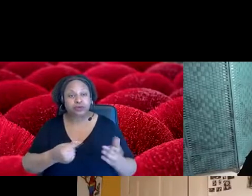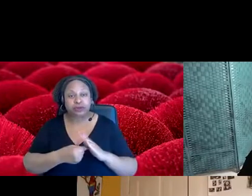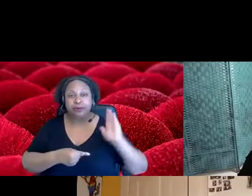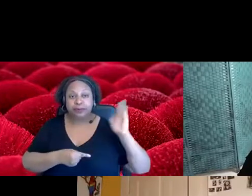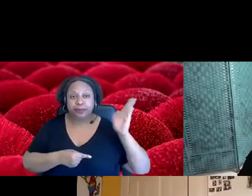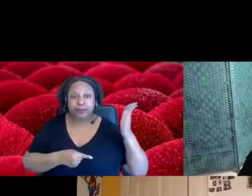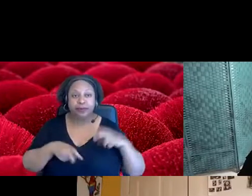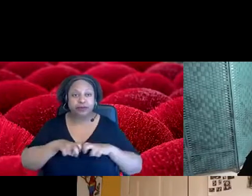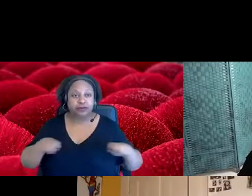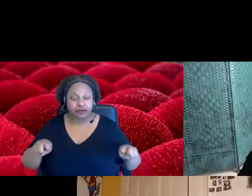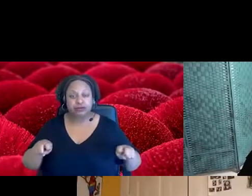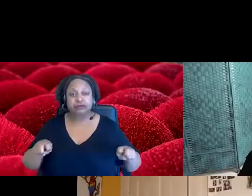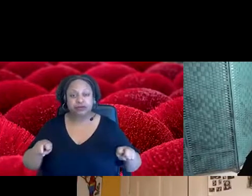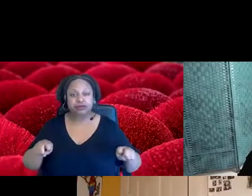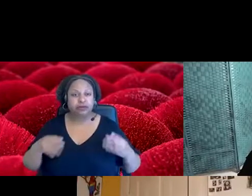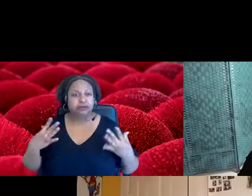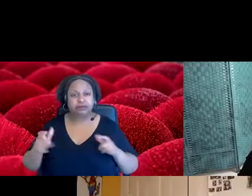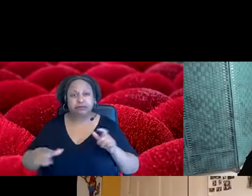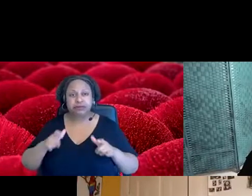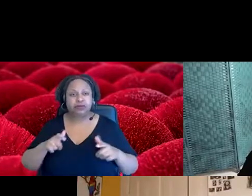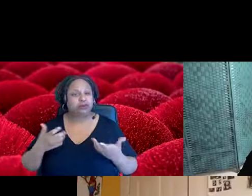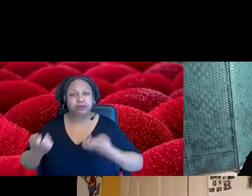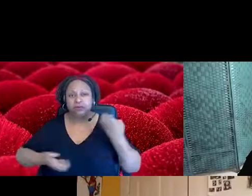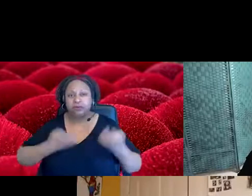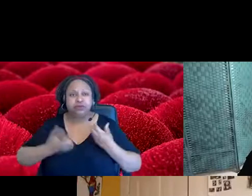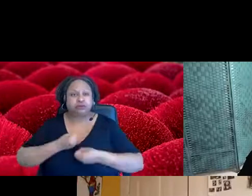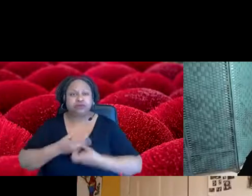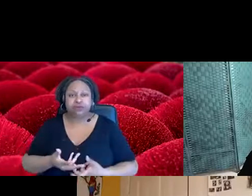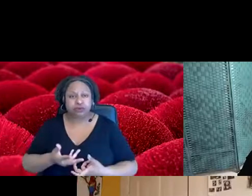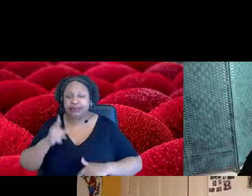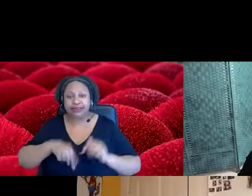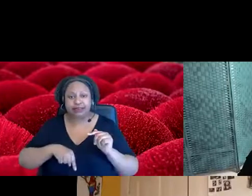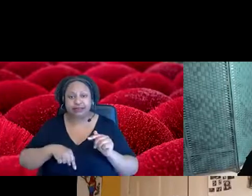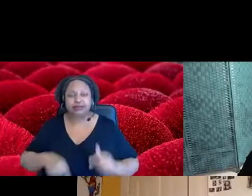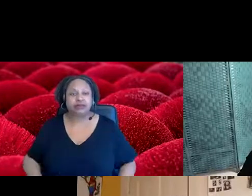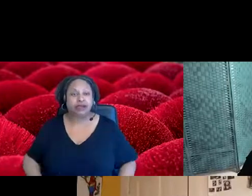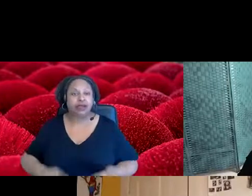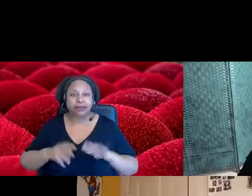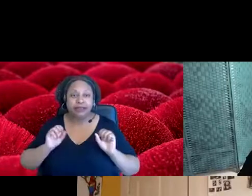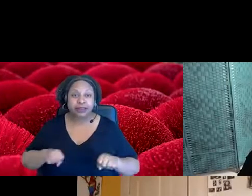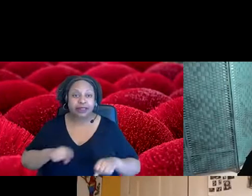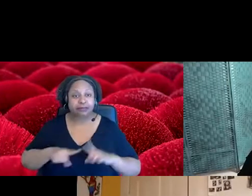where a lot of us can't do it. We can, but at a price.